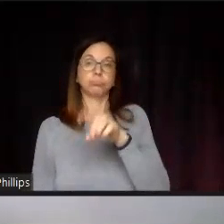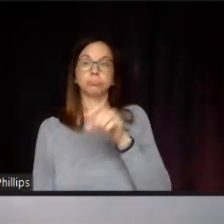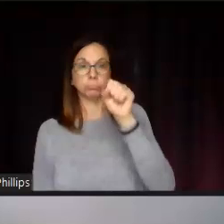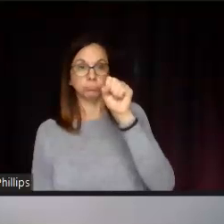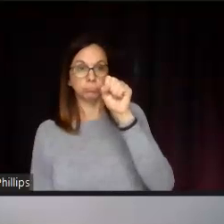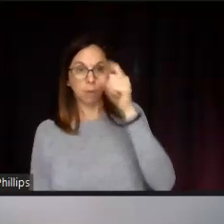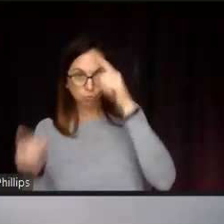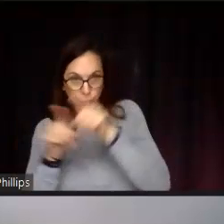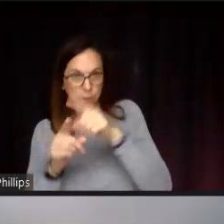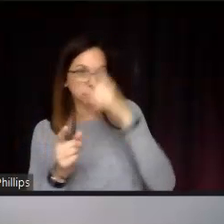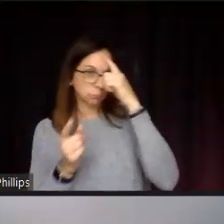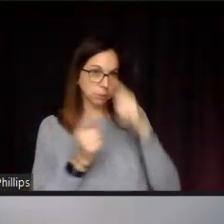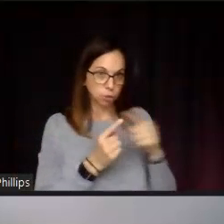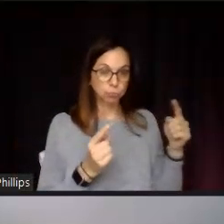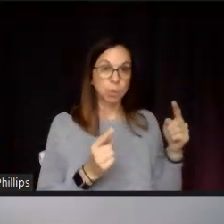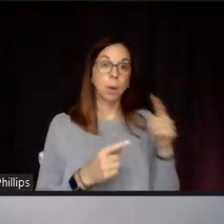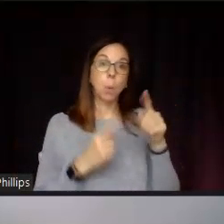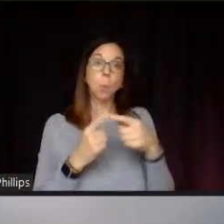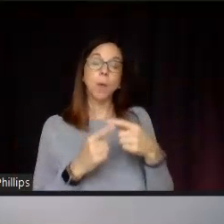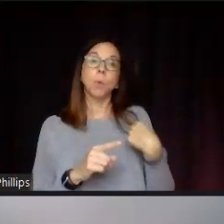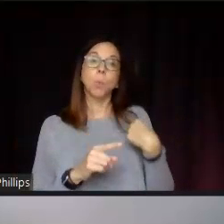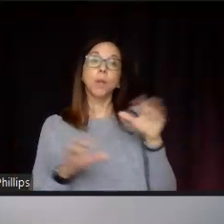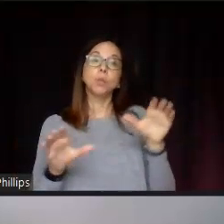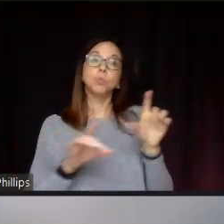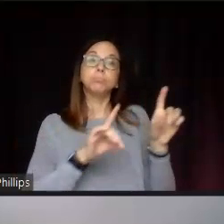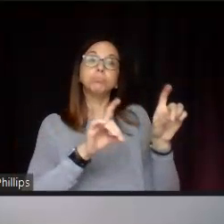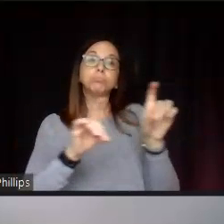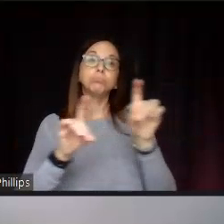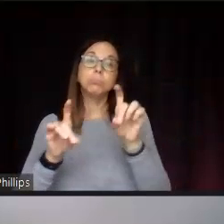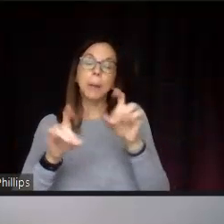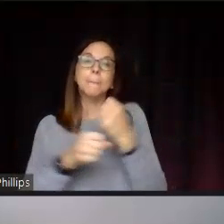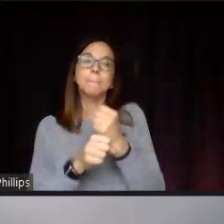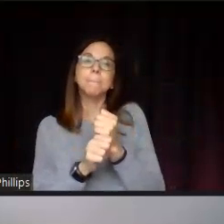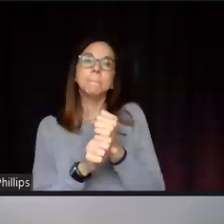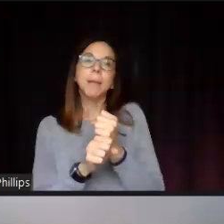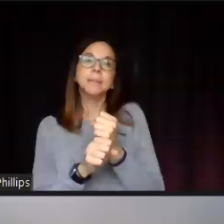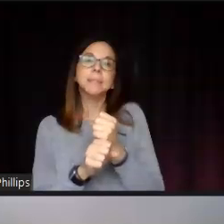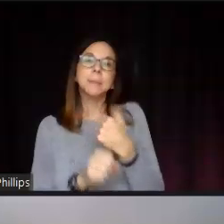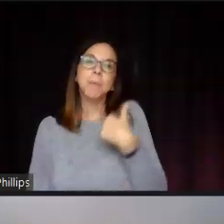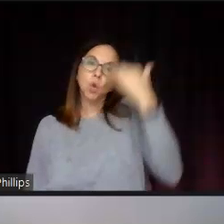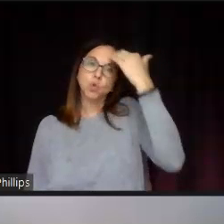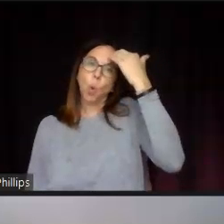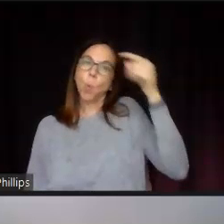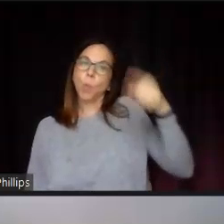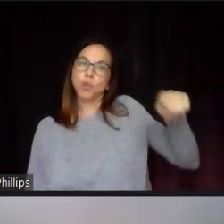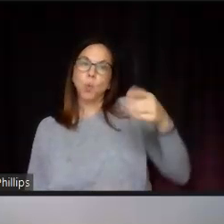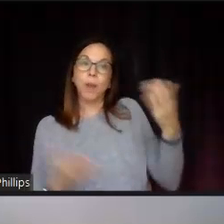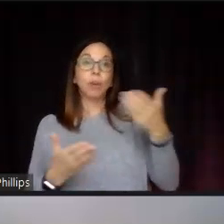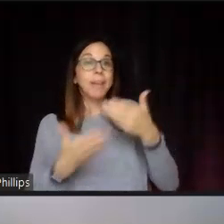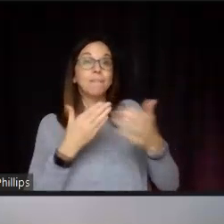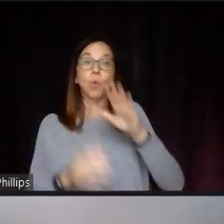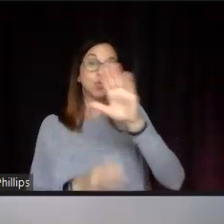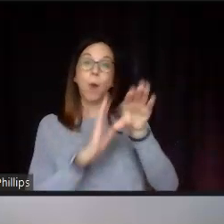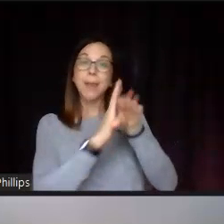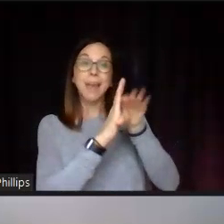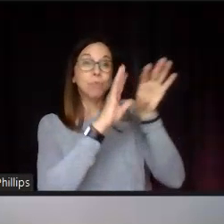When we do polls like this, this is how you're showing me that you are here, even though your camera is off, right? That you are